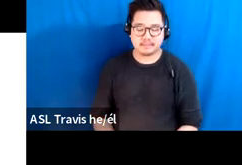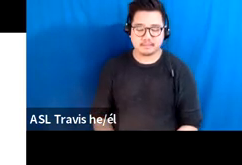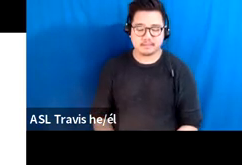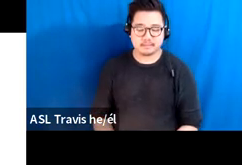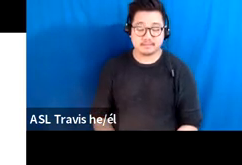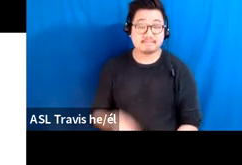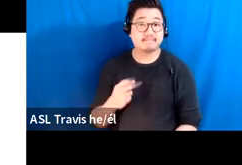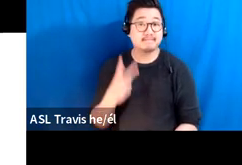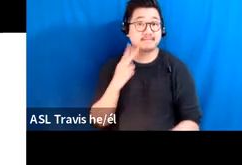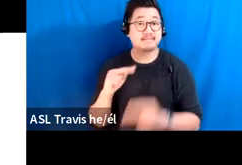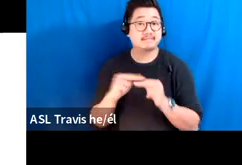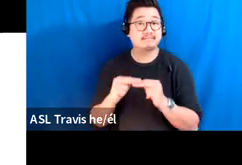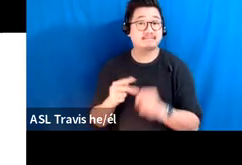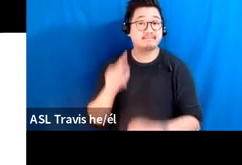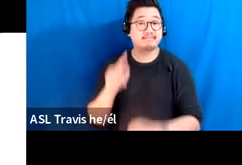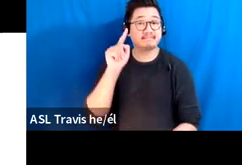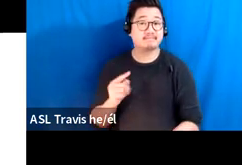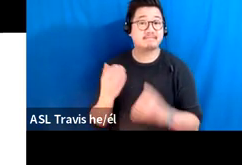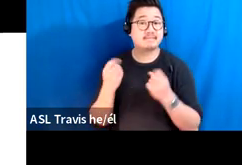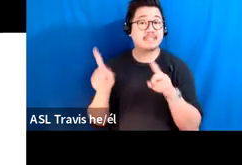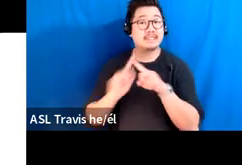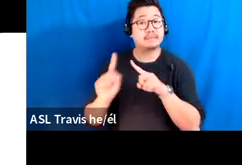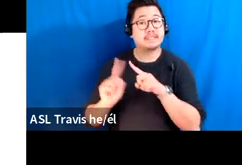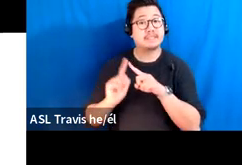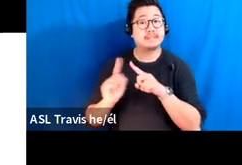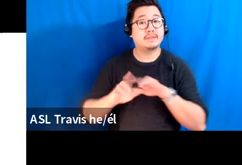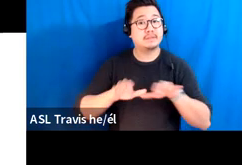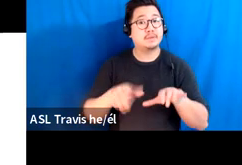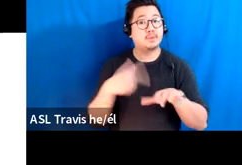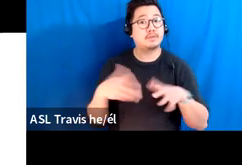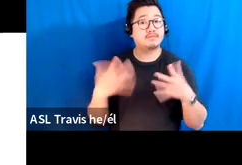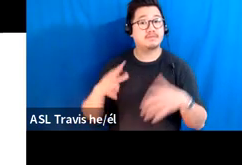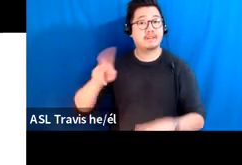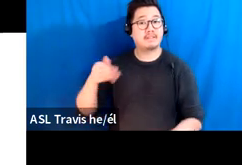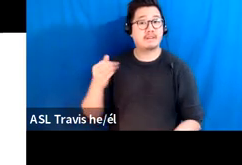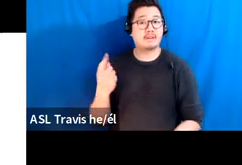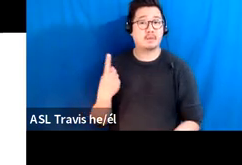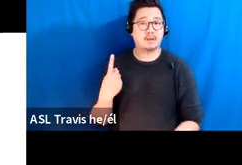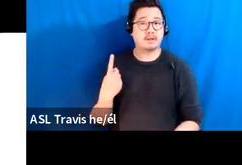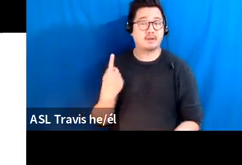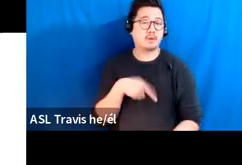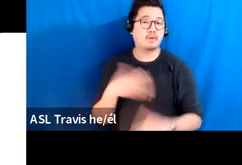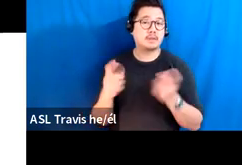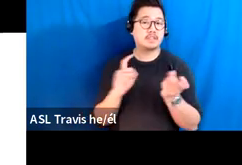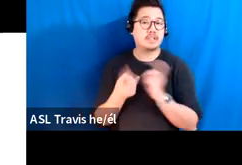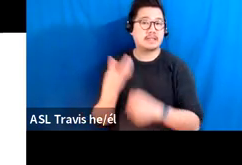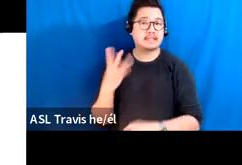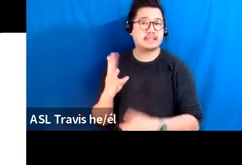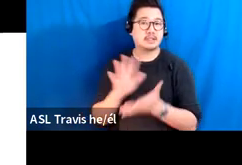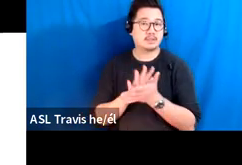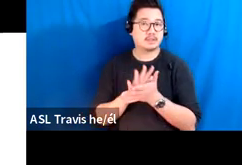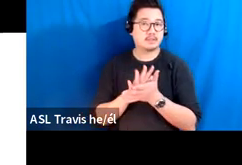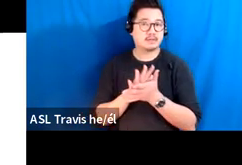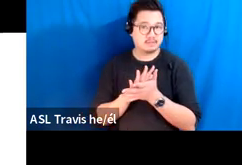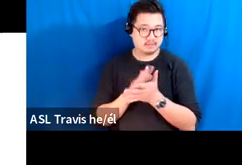see here there were a number of moves we made in phase one uh we trans transformed over 16 schools from either